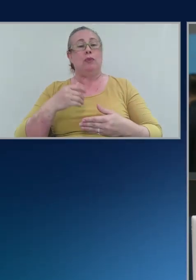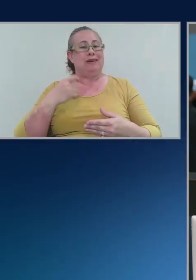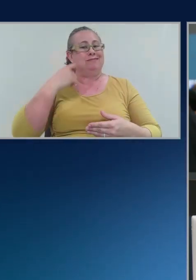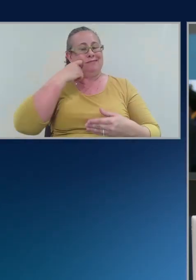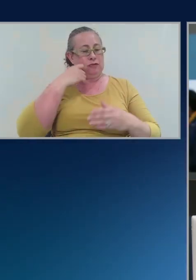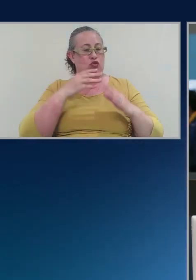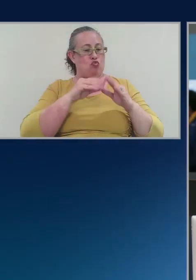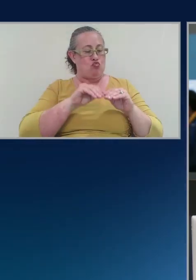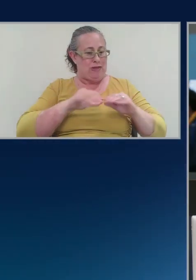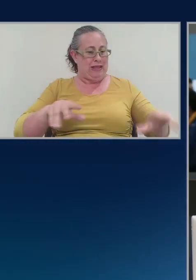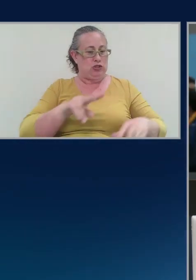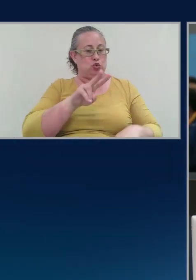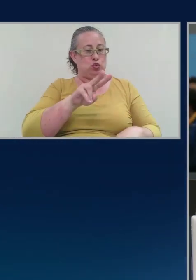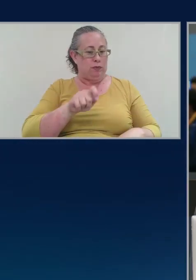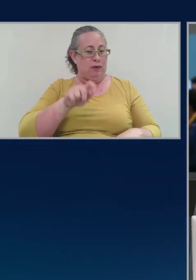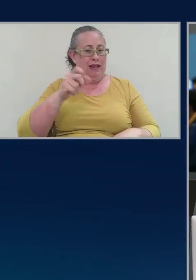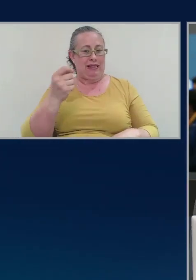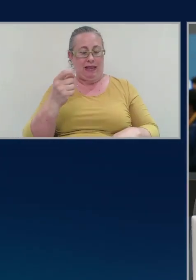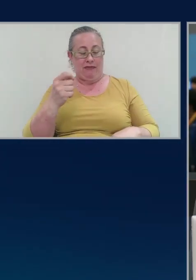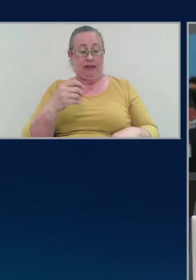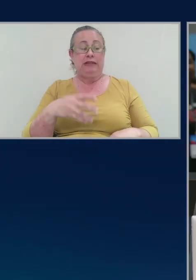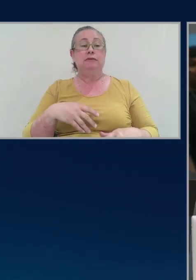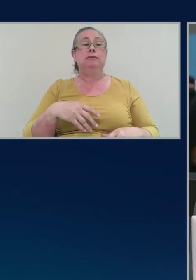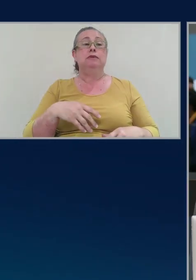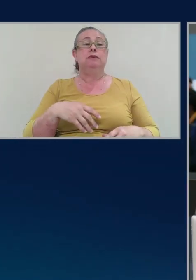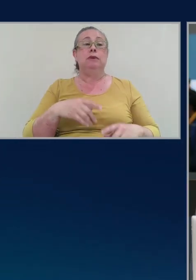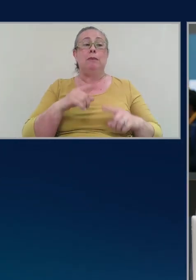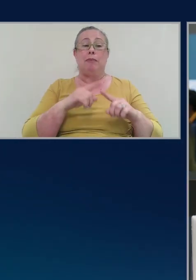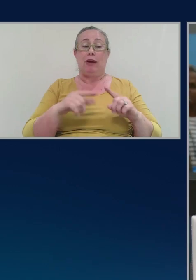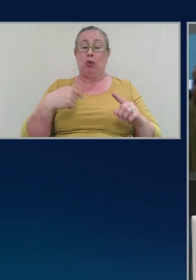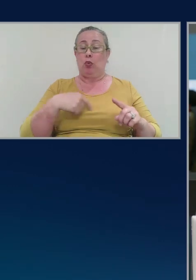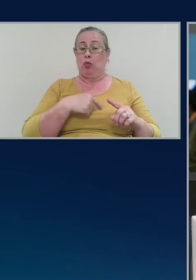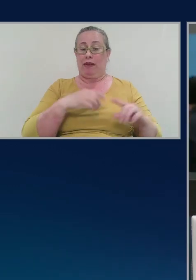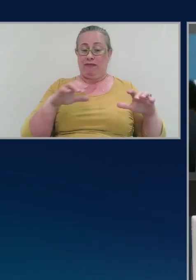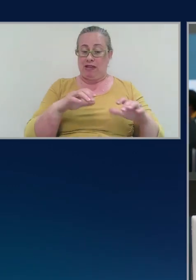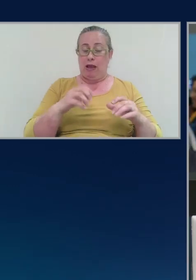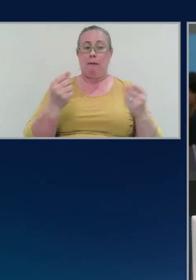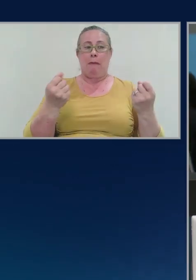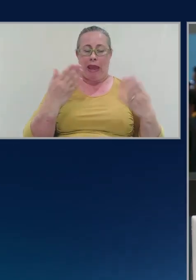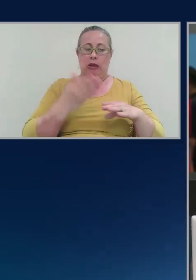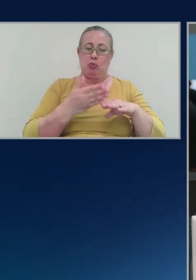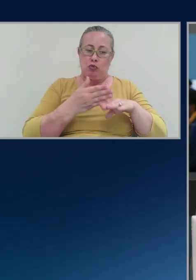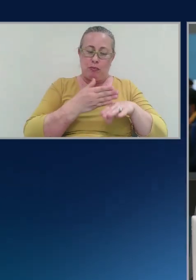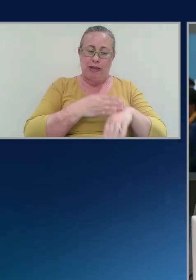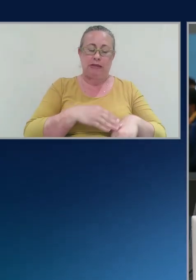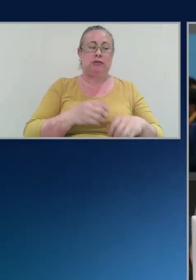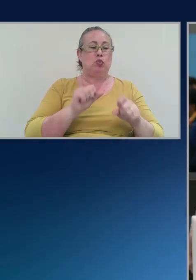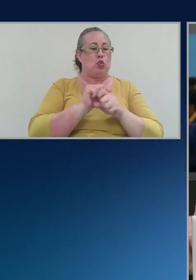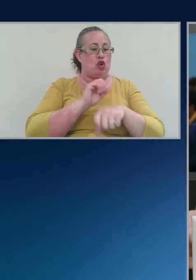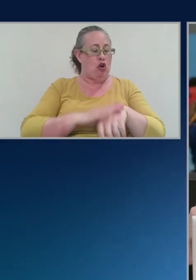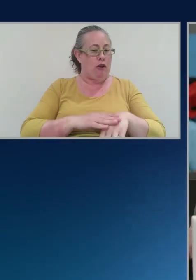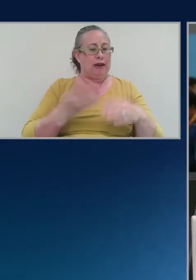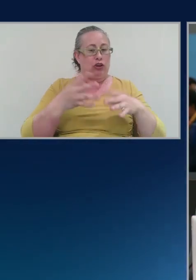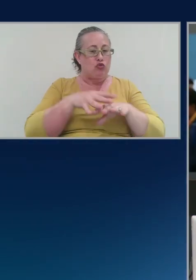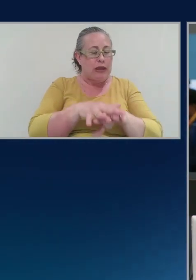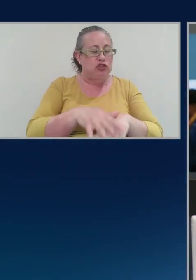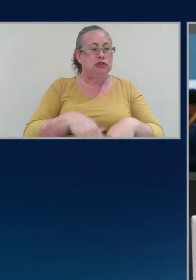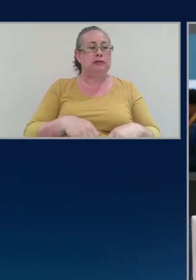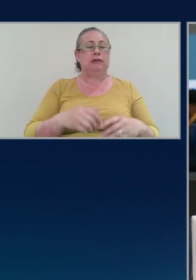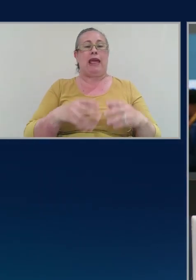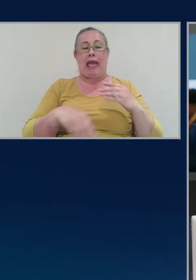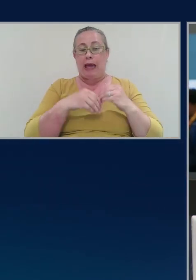had access to this if you've looked at the tool, but we've done many improvements, worked on the integration, added a lot more features